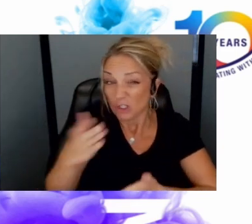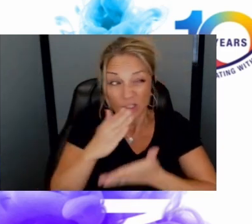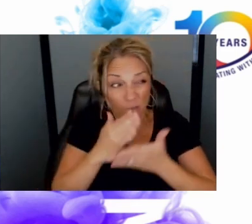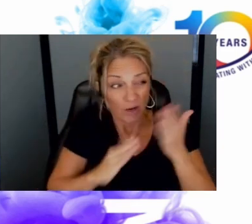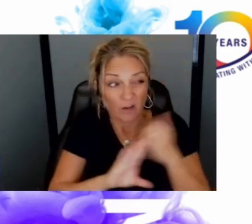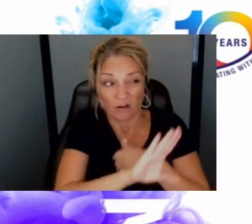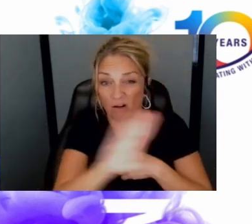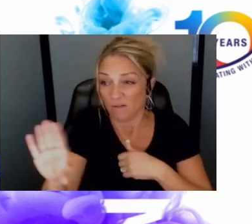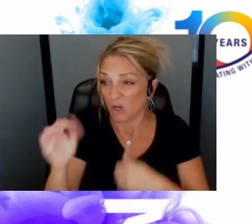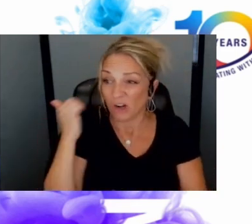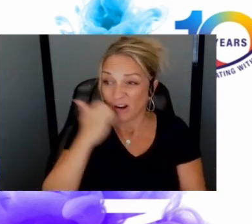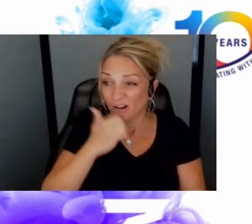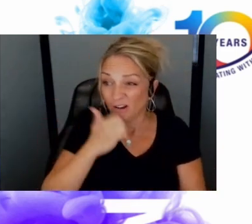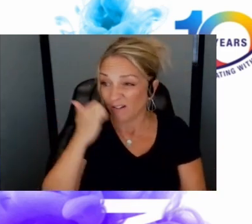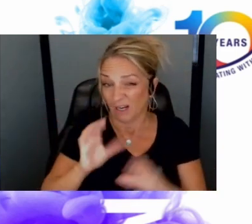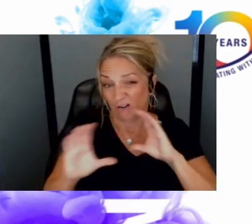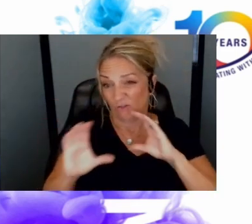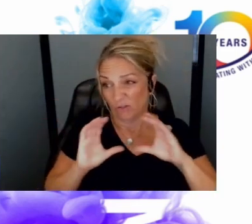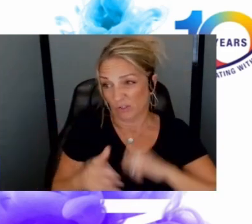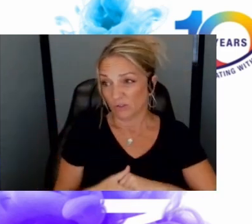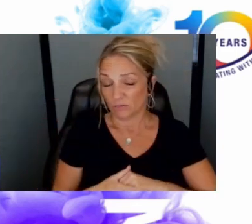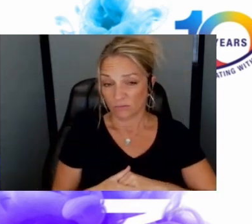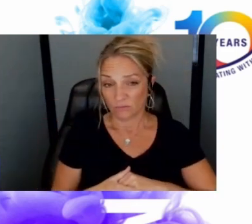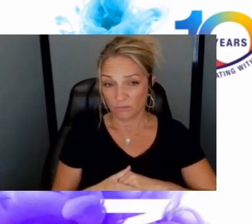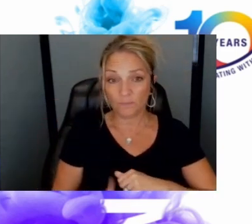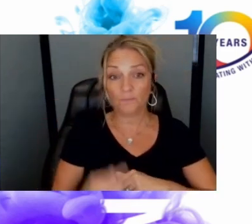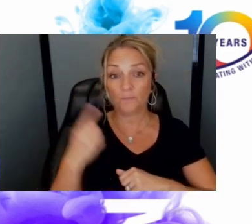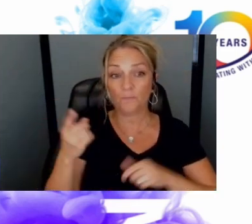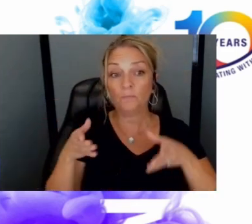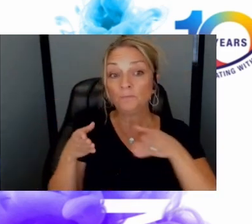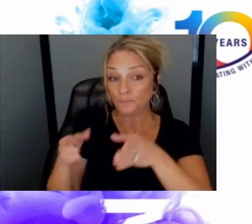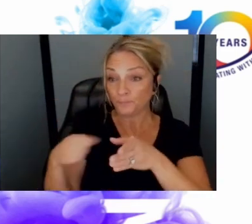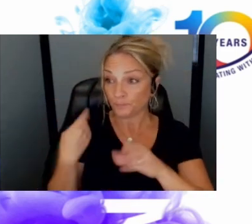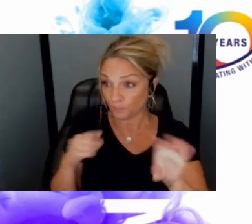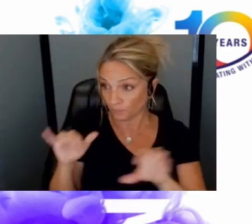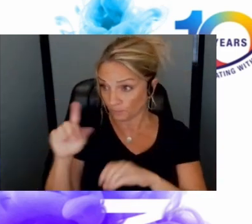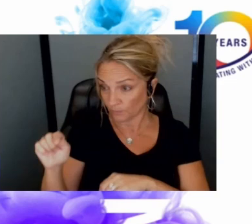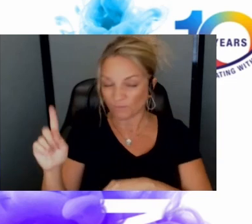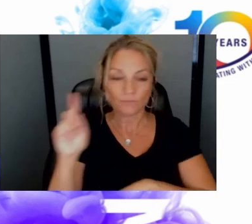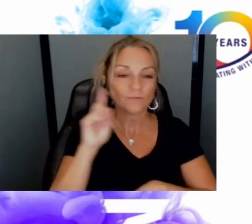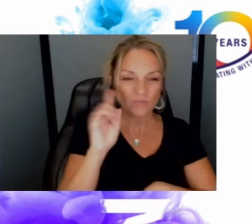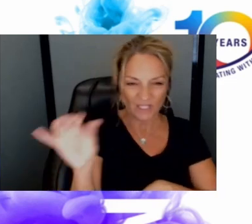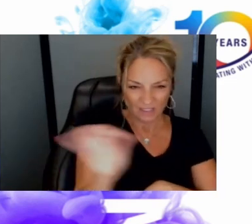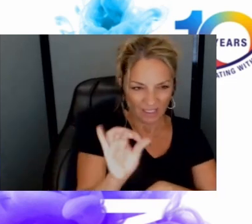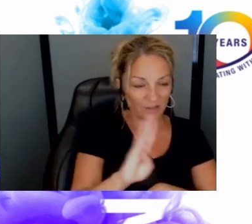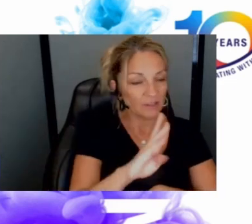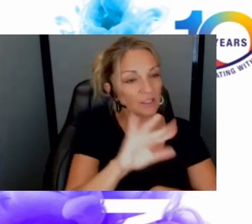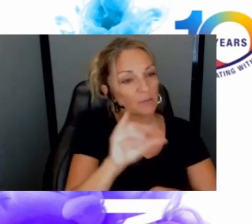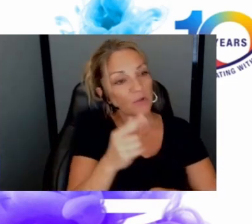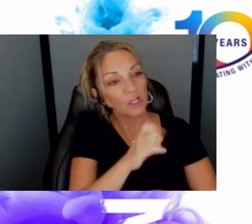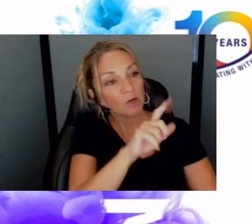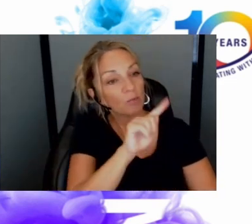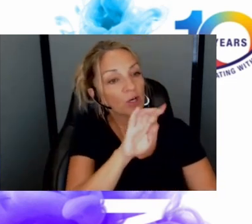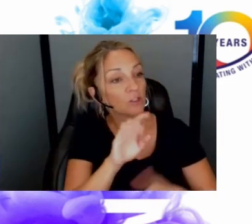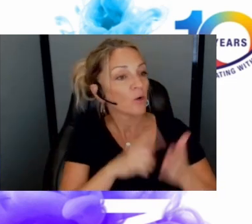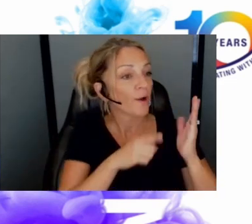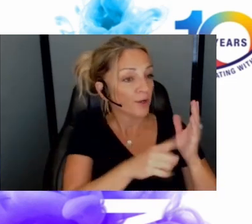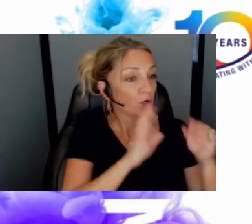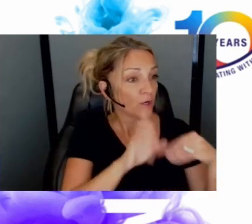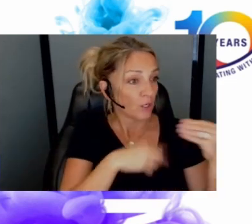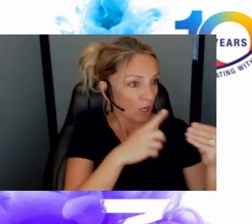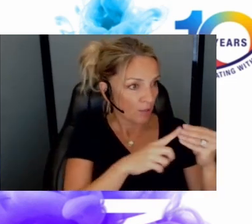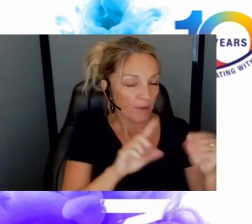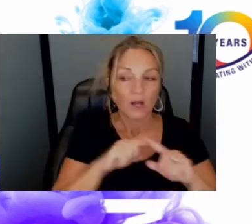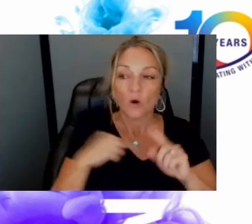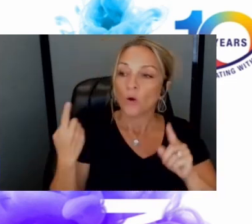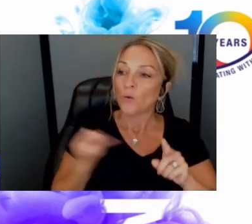conversation. So one of the ways we're doing this, it actually sounds similar, Bridget, to what you were talking about. We're doing this through story